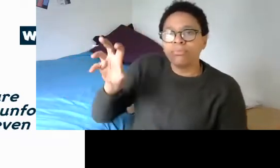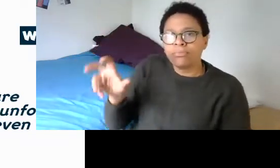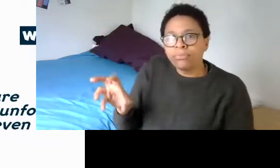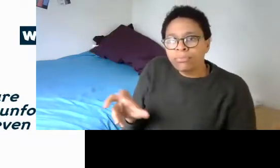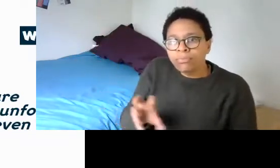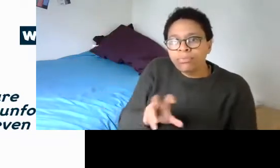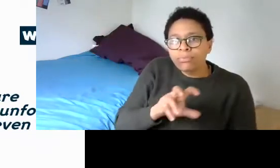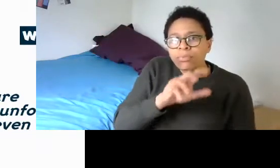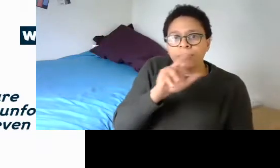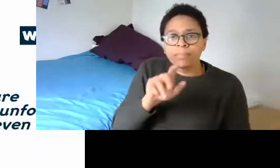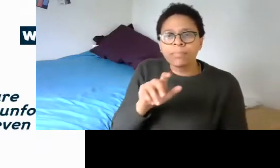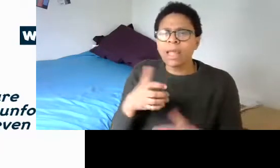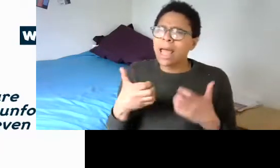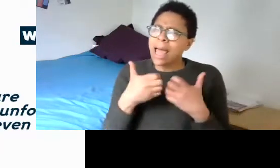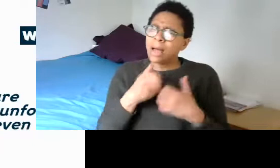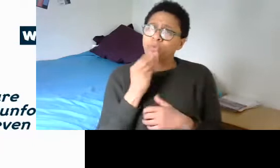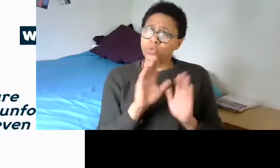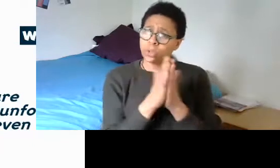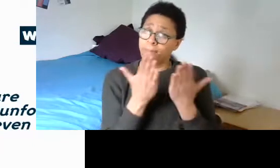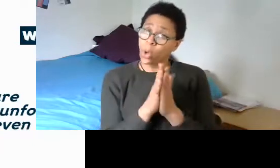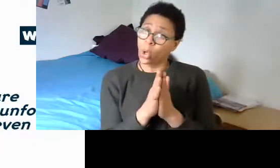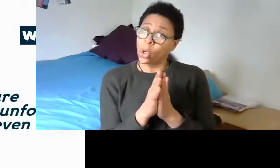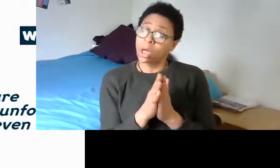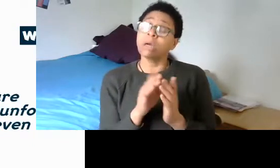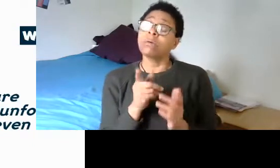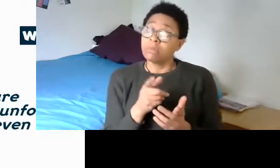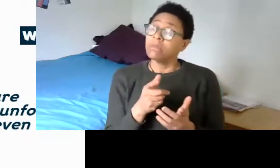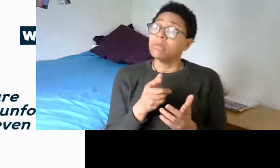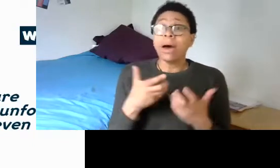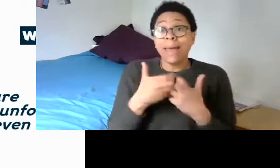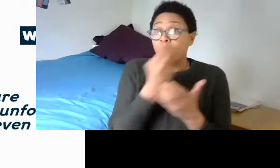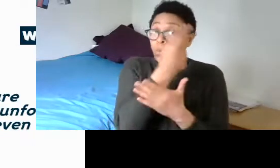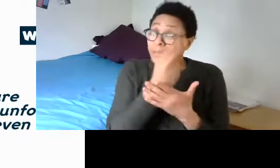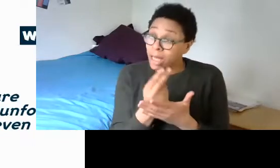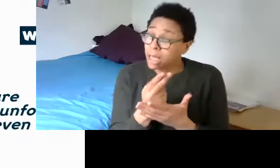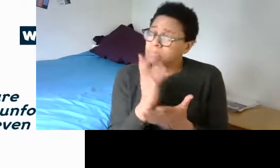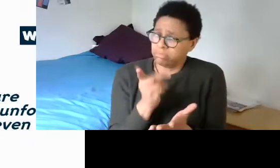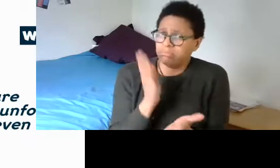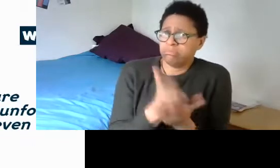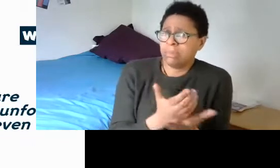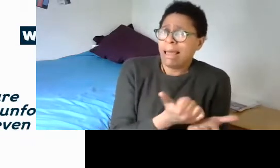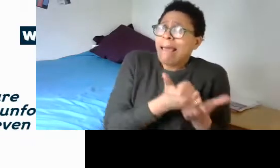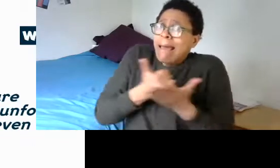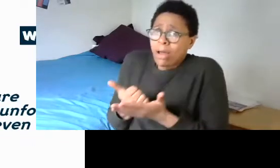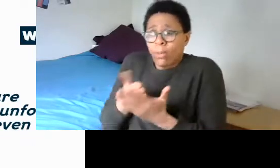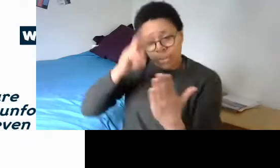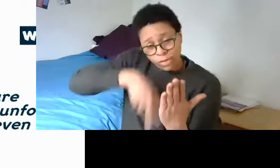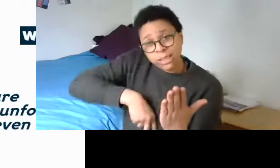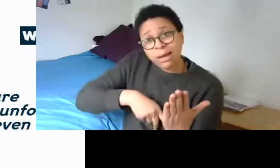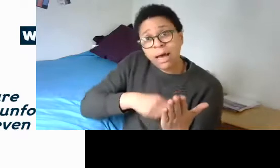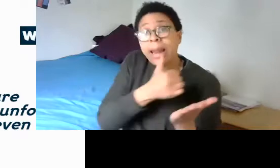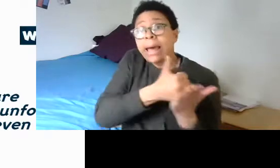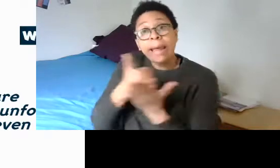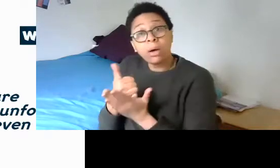was designed and used not only helped the reader at the time, but is also incredibly useful to modern scholars. The personal nature of the